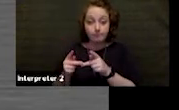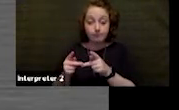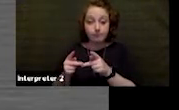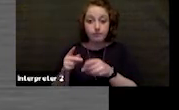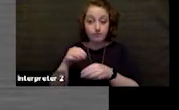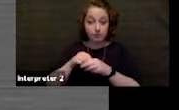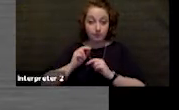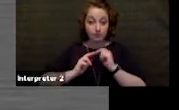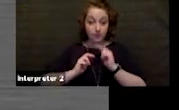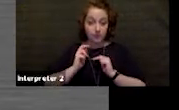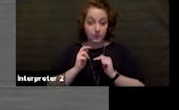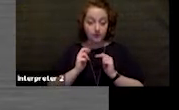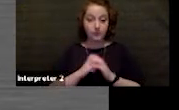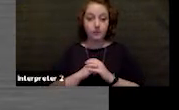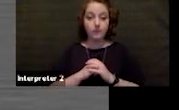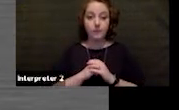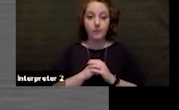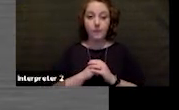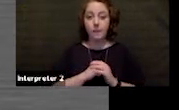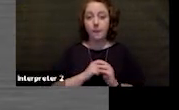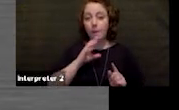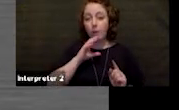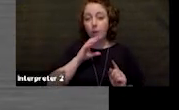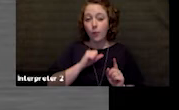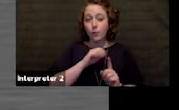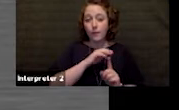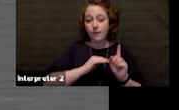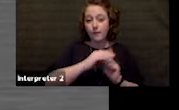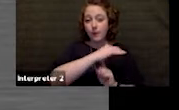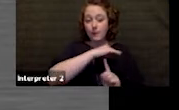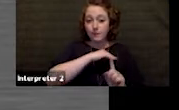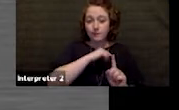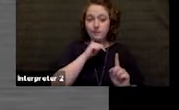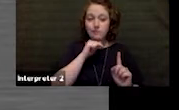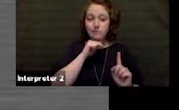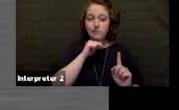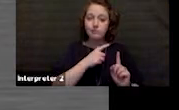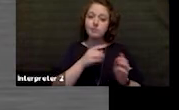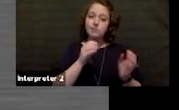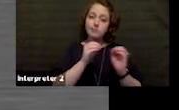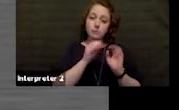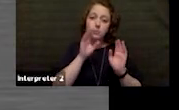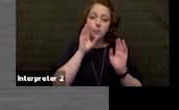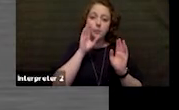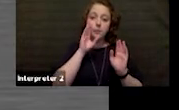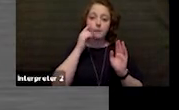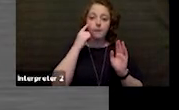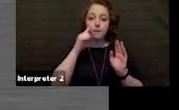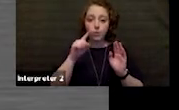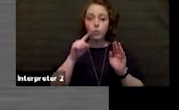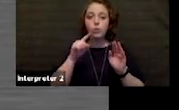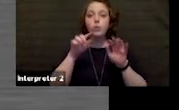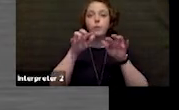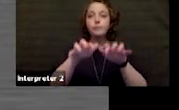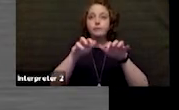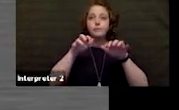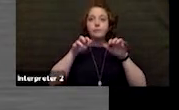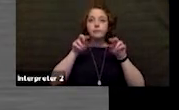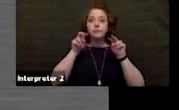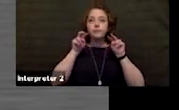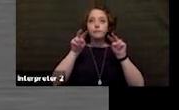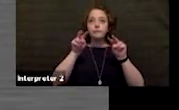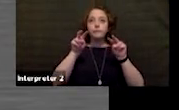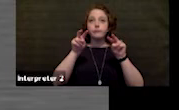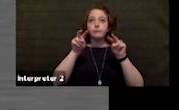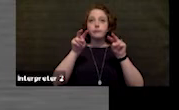so replacing outdated learning environments that are geared toward stationary front-facing instruction. So when we were looking at that learning